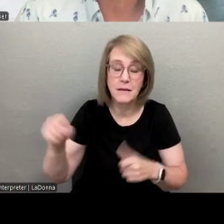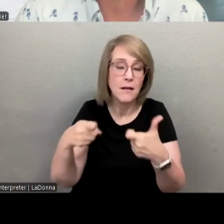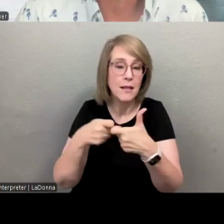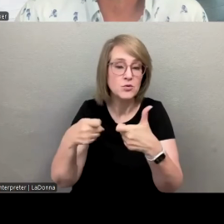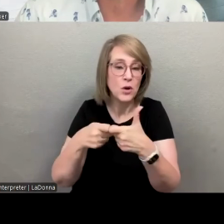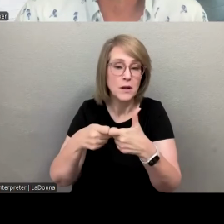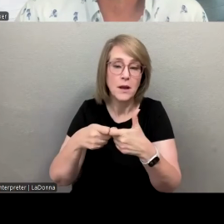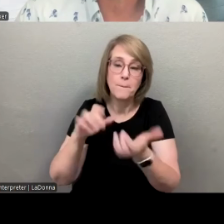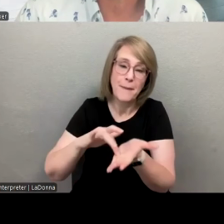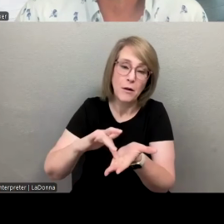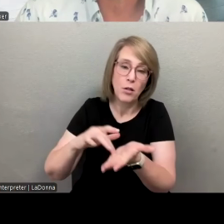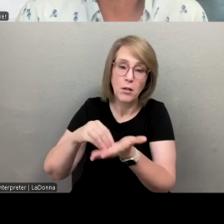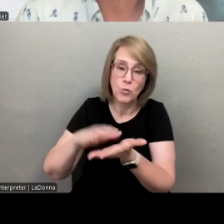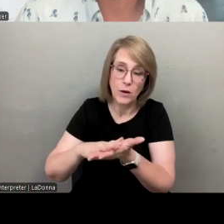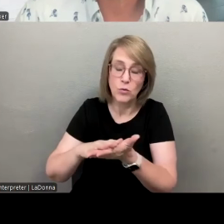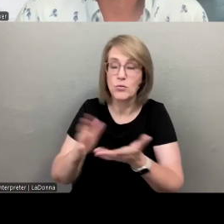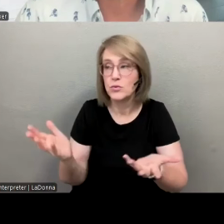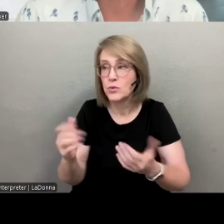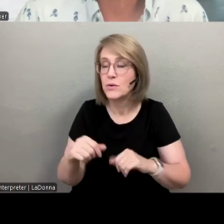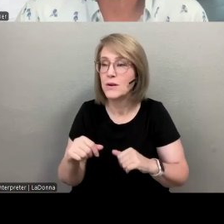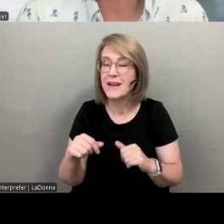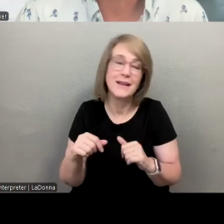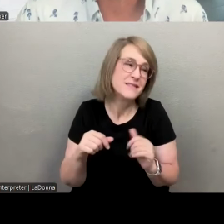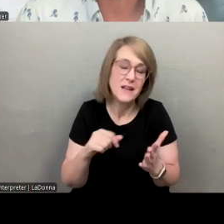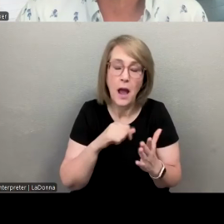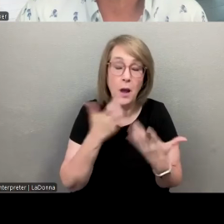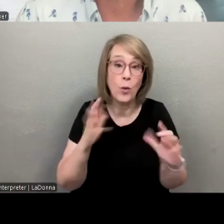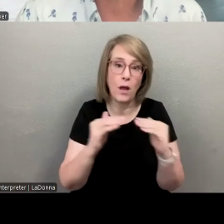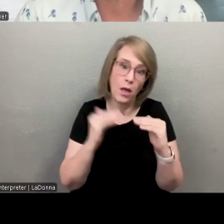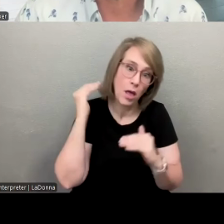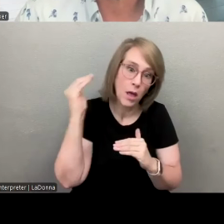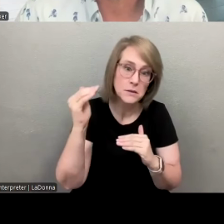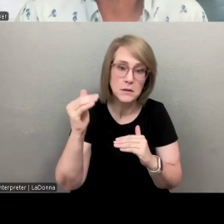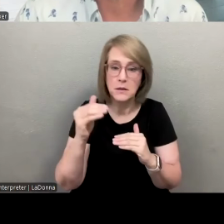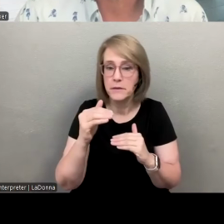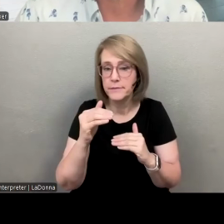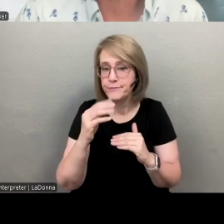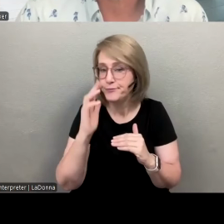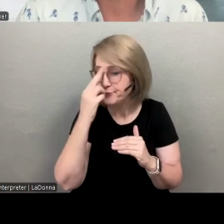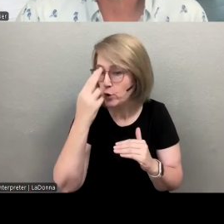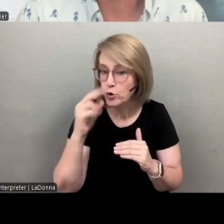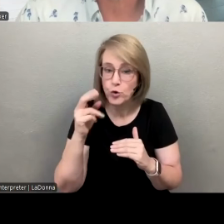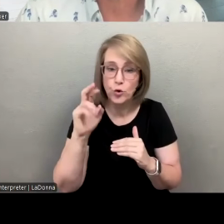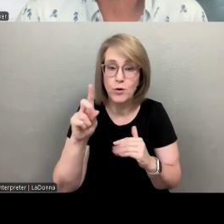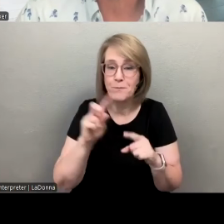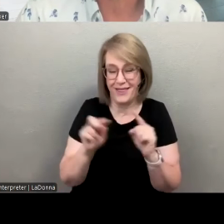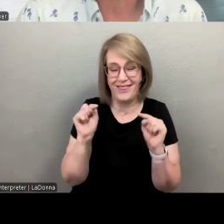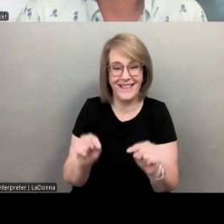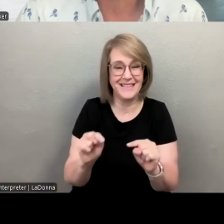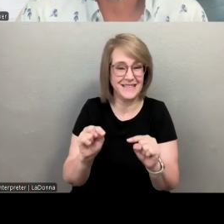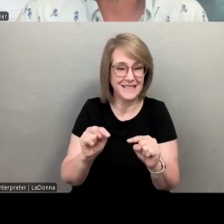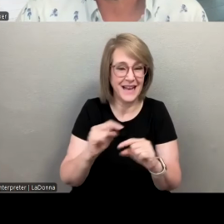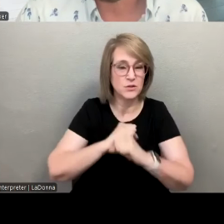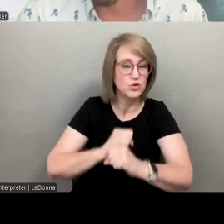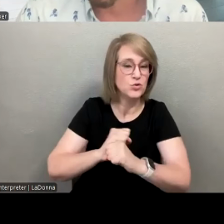flexible. I mean, not to get too geeky, it's built as a secure API. And so we can allow different